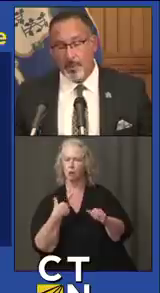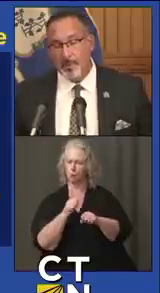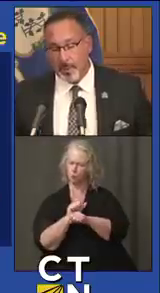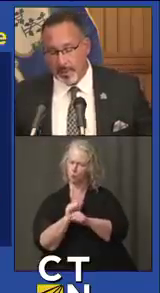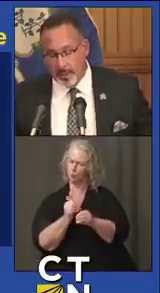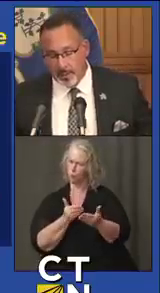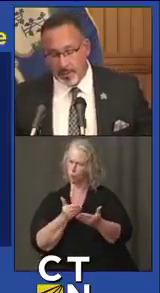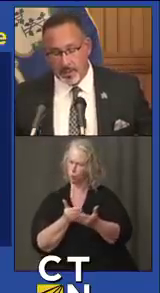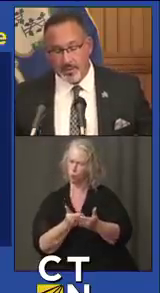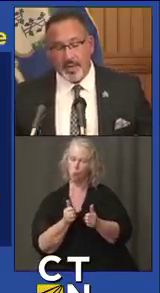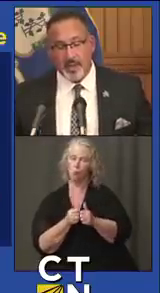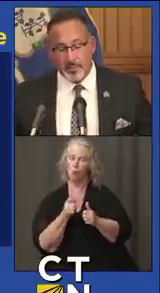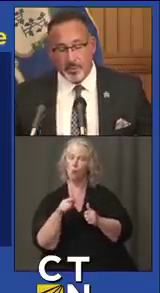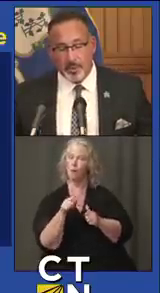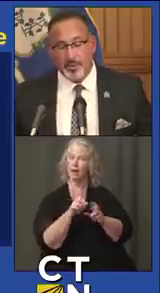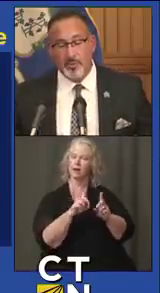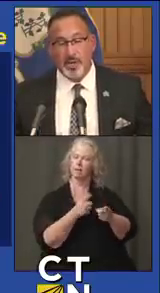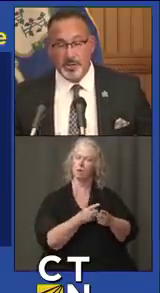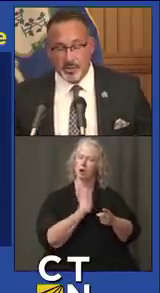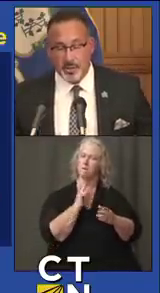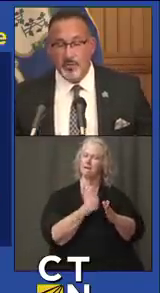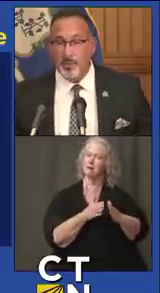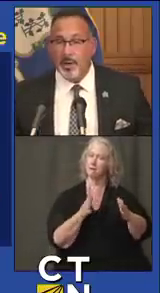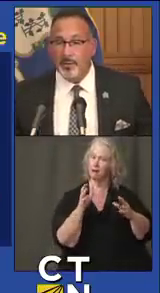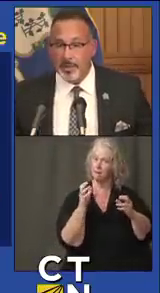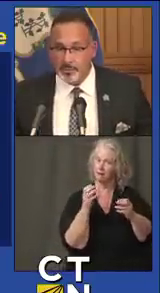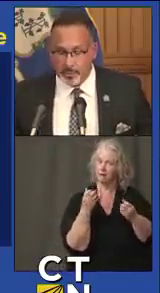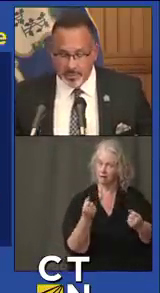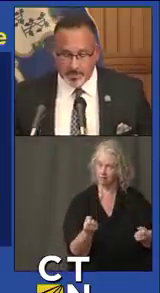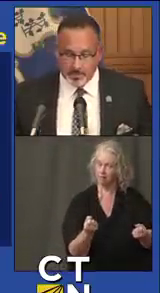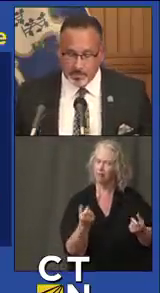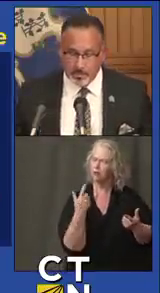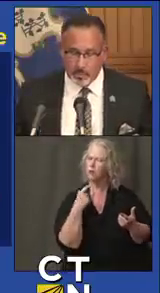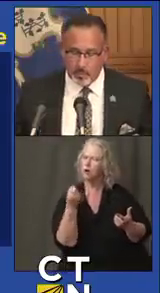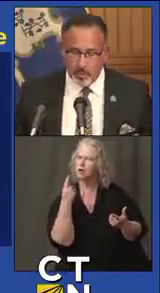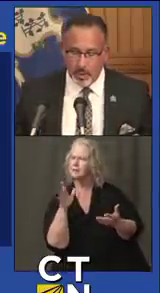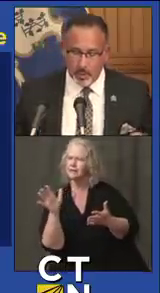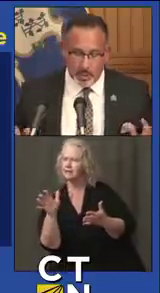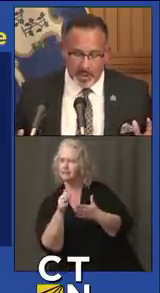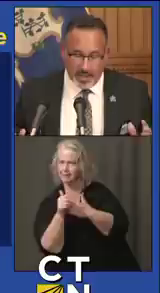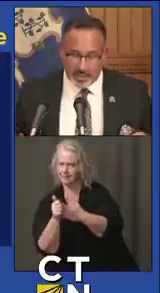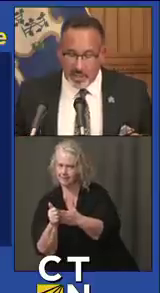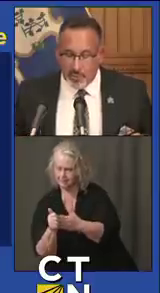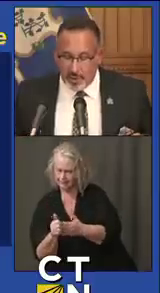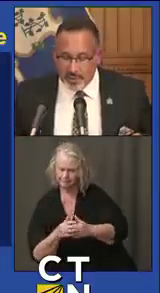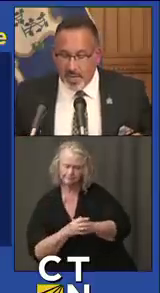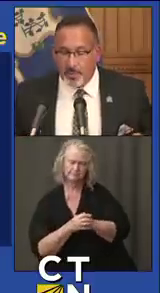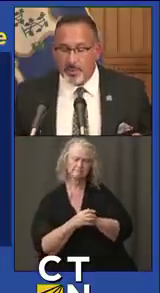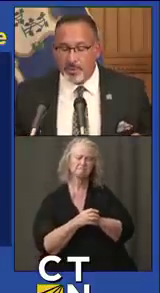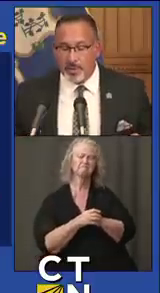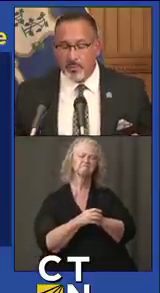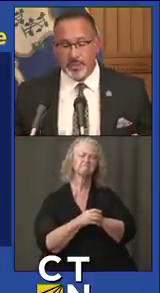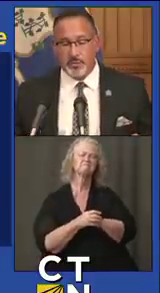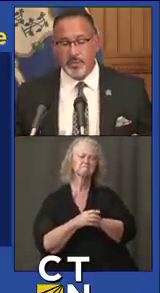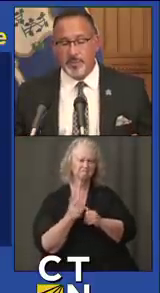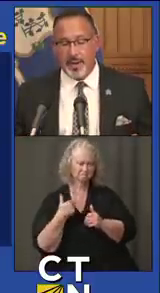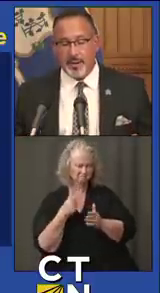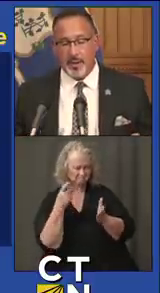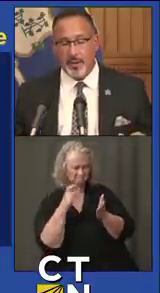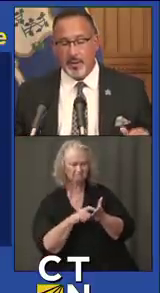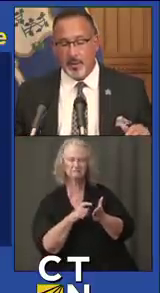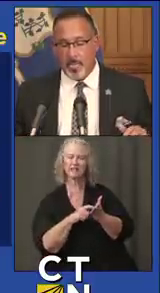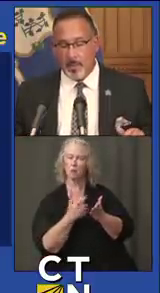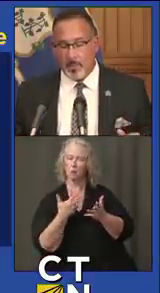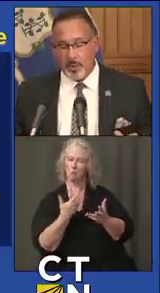the Department of Public Health to get input and direction from health experts. We acknowledge and embrace the opportunity to bring students